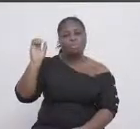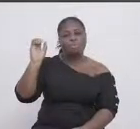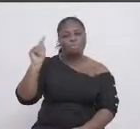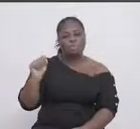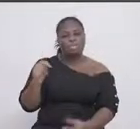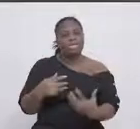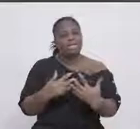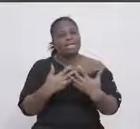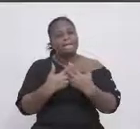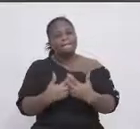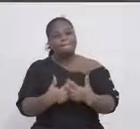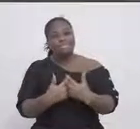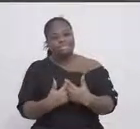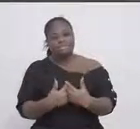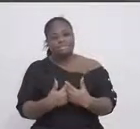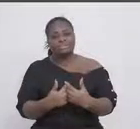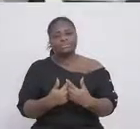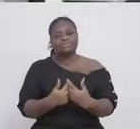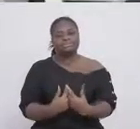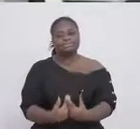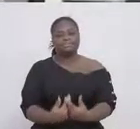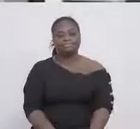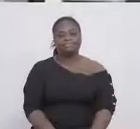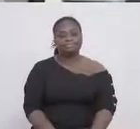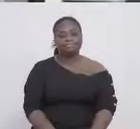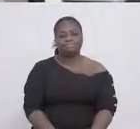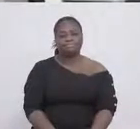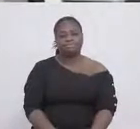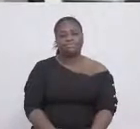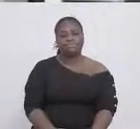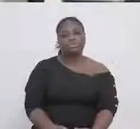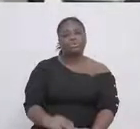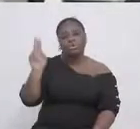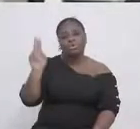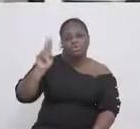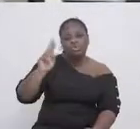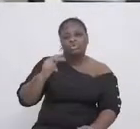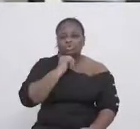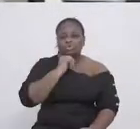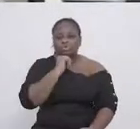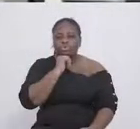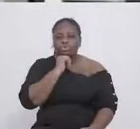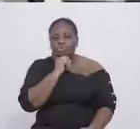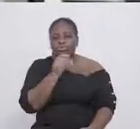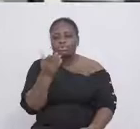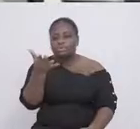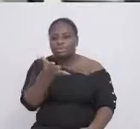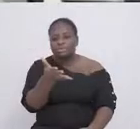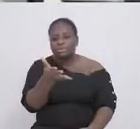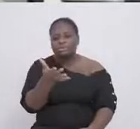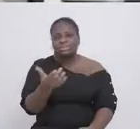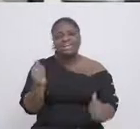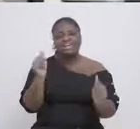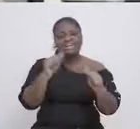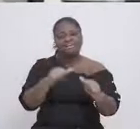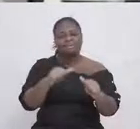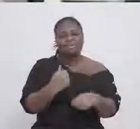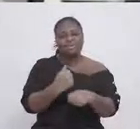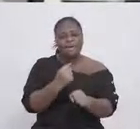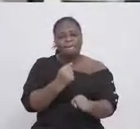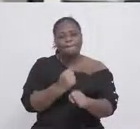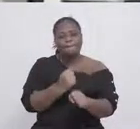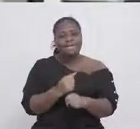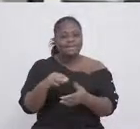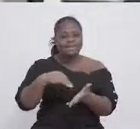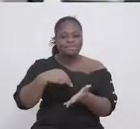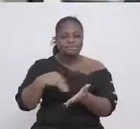alarm systems and traffic lights. We also use tools like the Makey Makey Kit, which enables us to make music